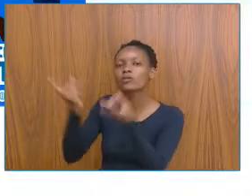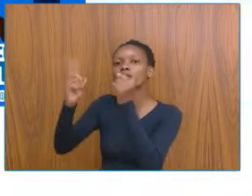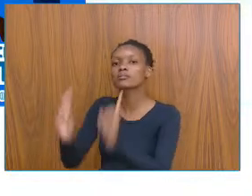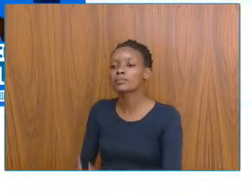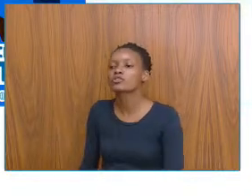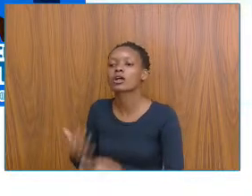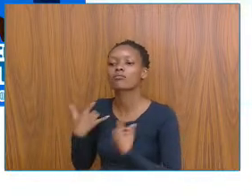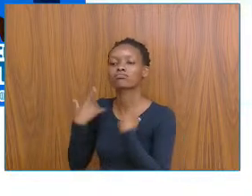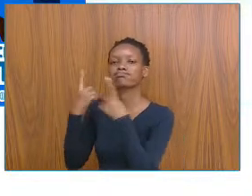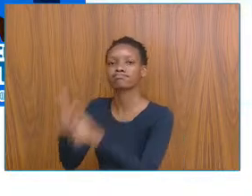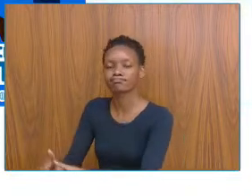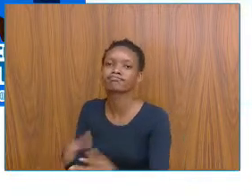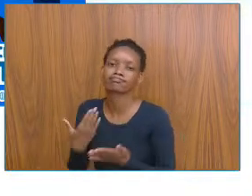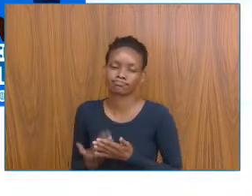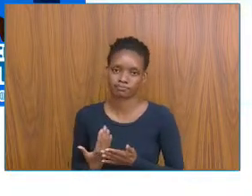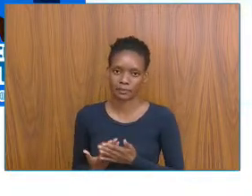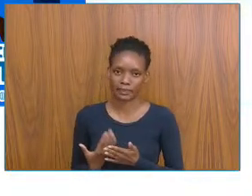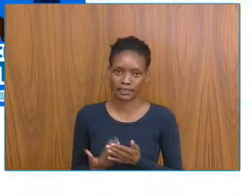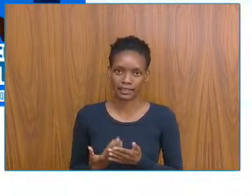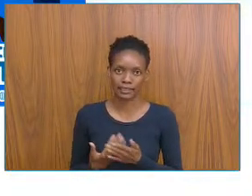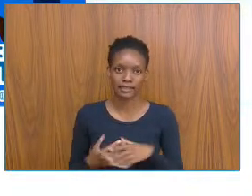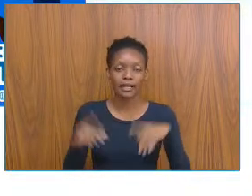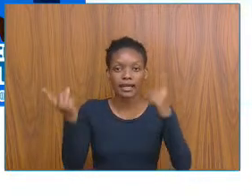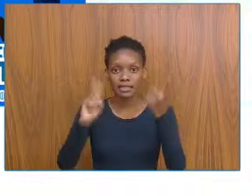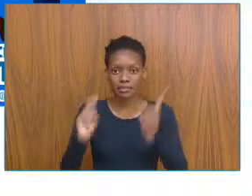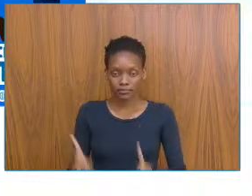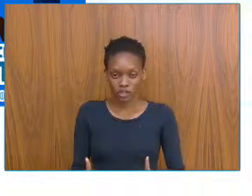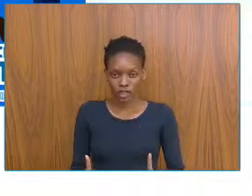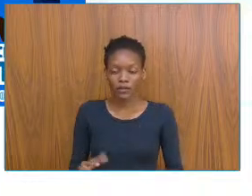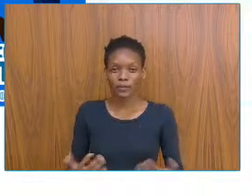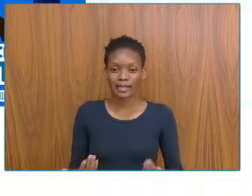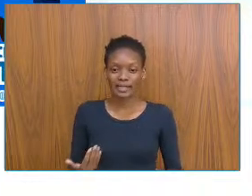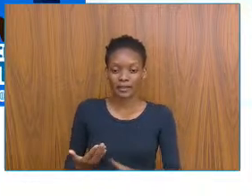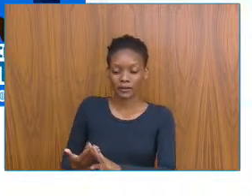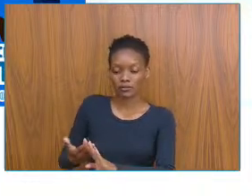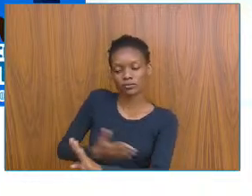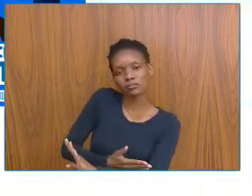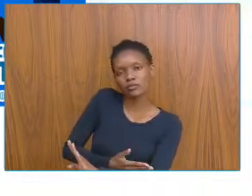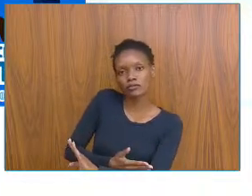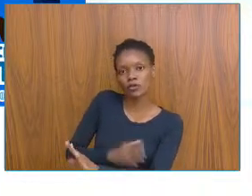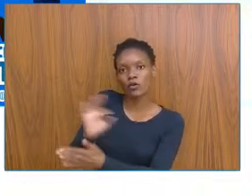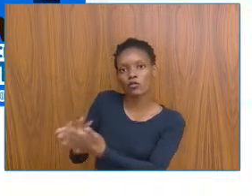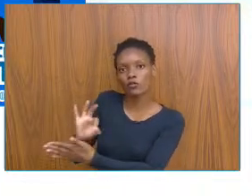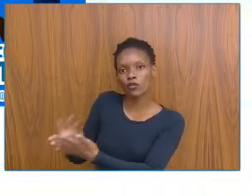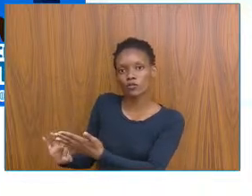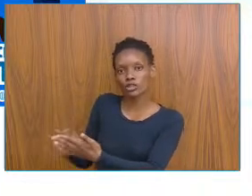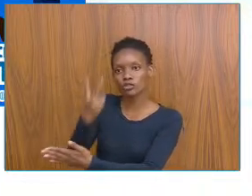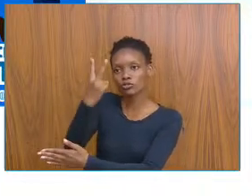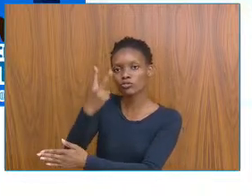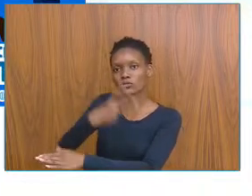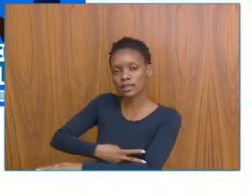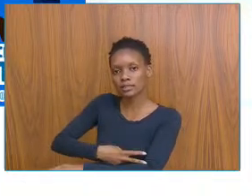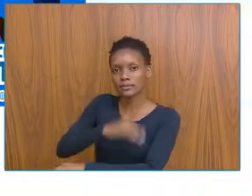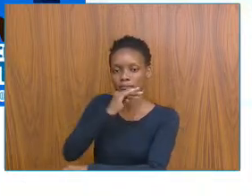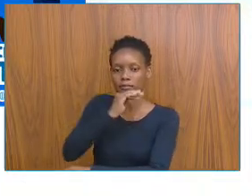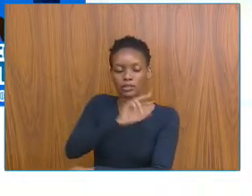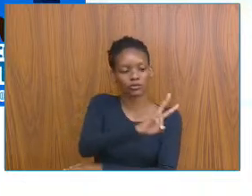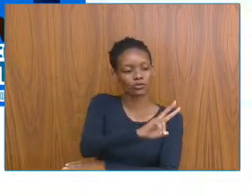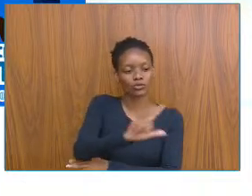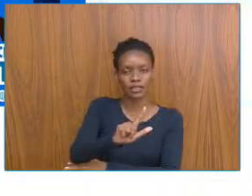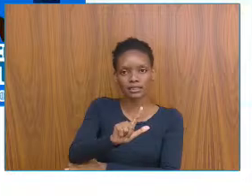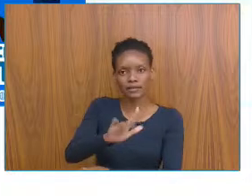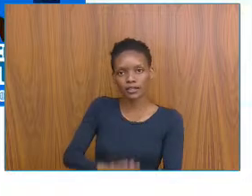Special voting will be conducted on the 2 days preceding election day, which is the 27th